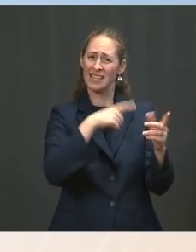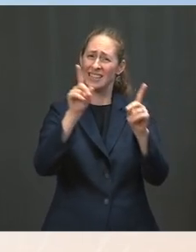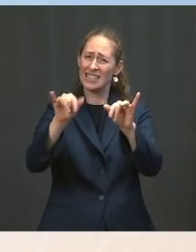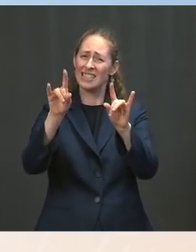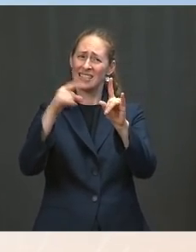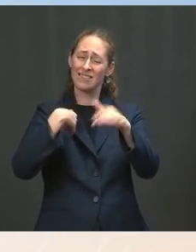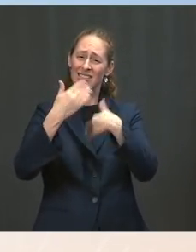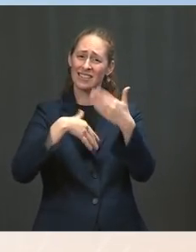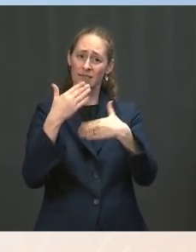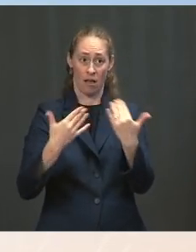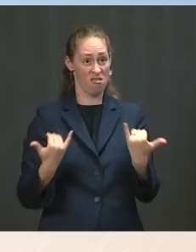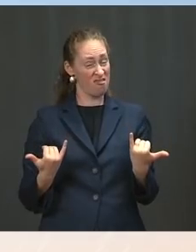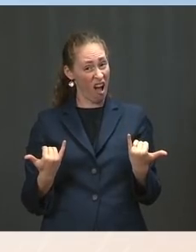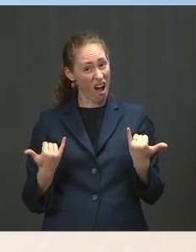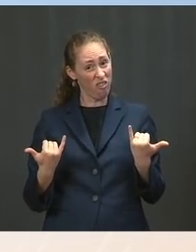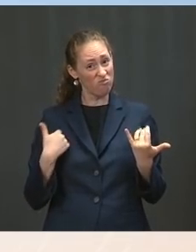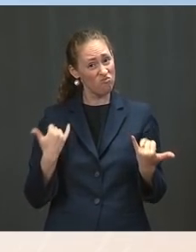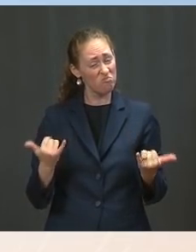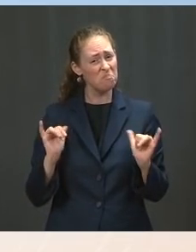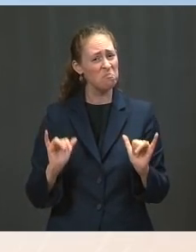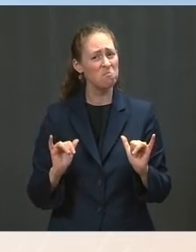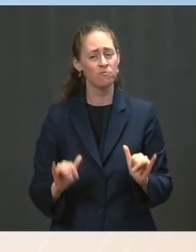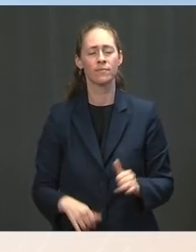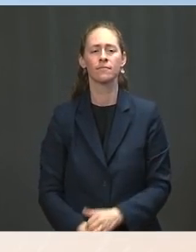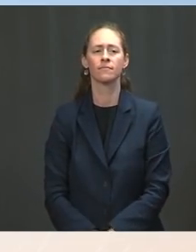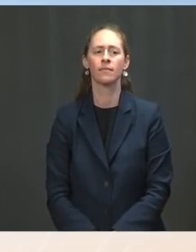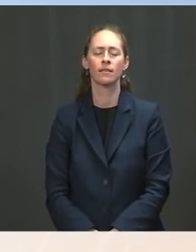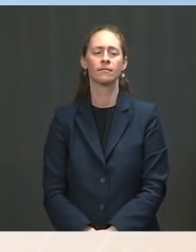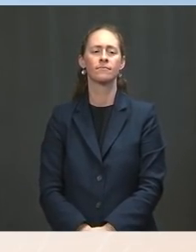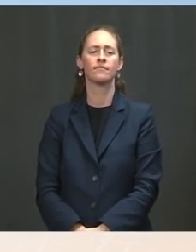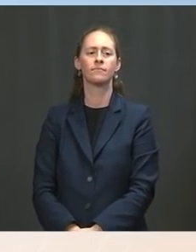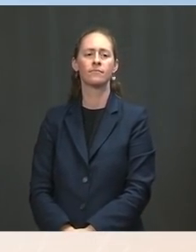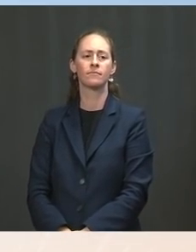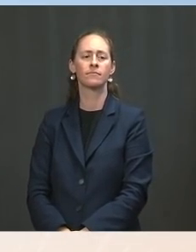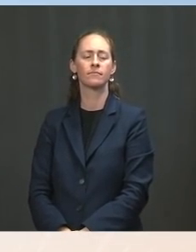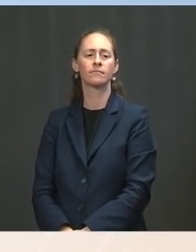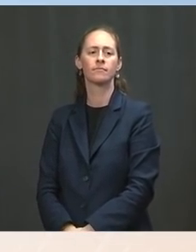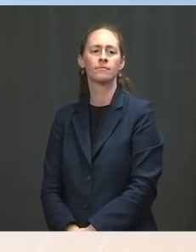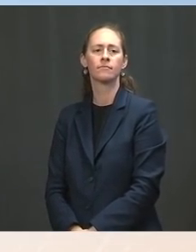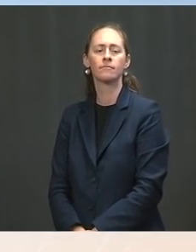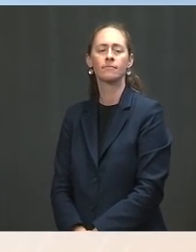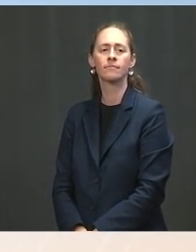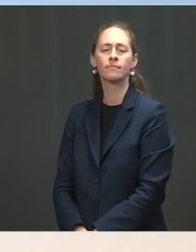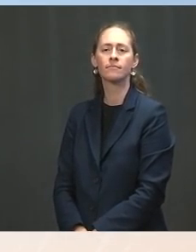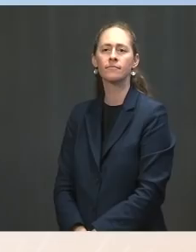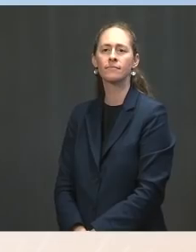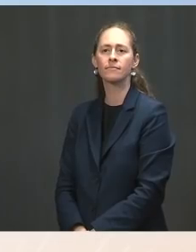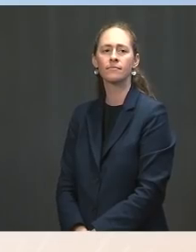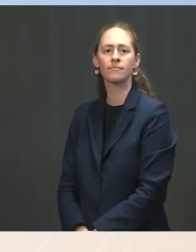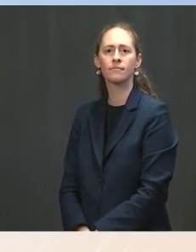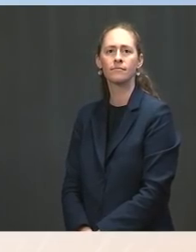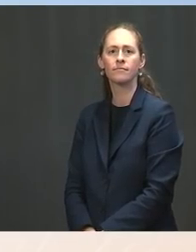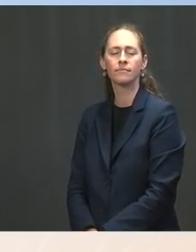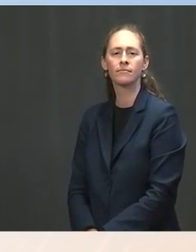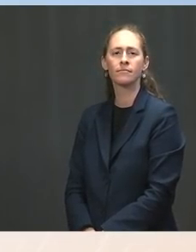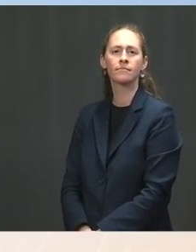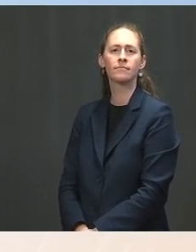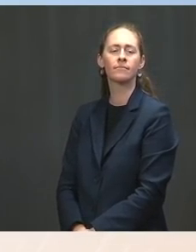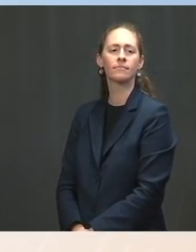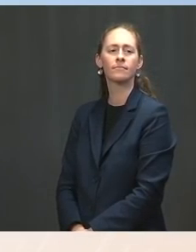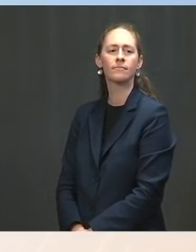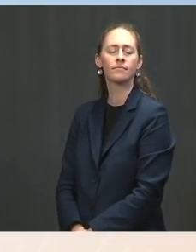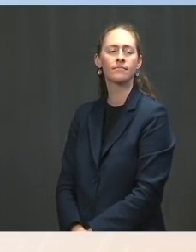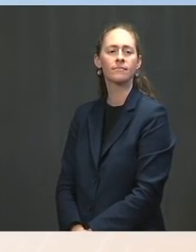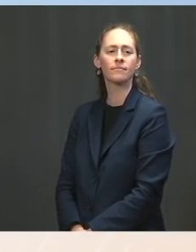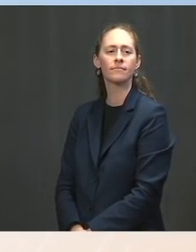are doing now. Thanks, Jake. Does the president intend to fire, reassign, or ask for the resignation of any White House personnel or administration